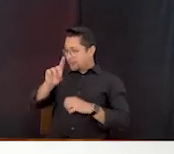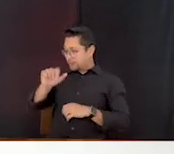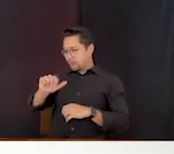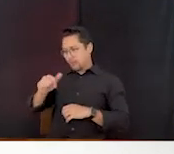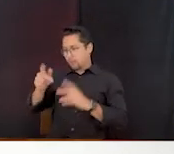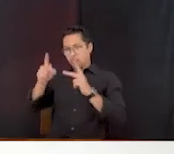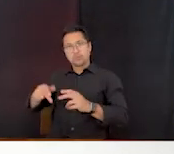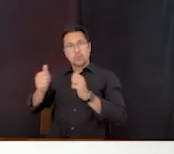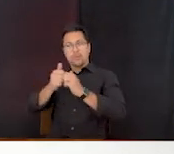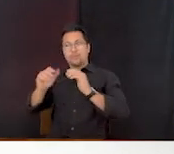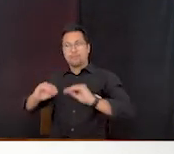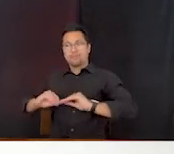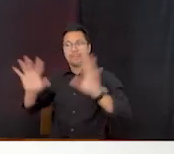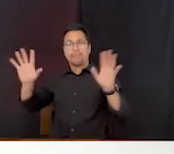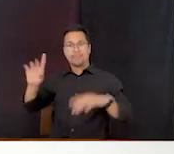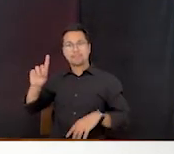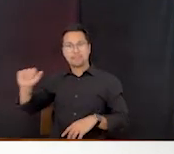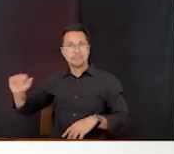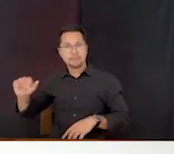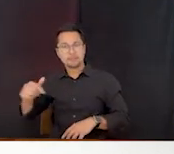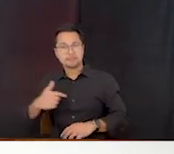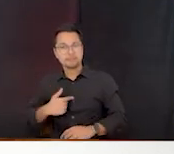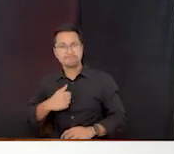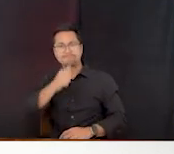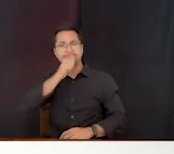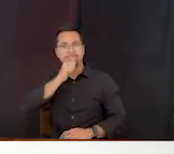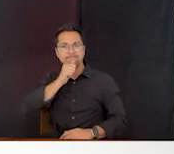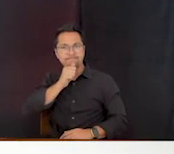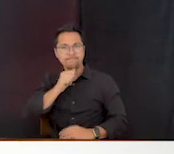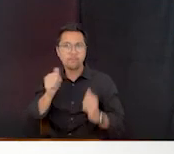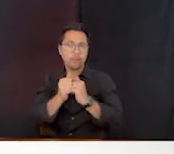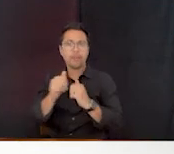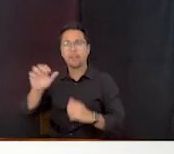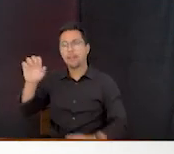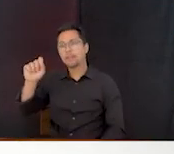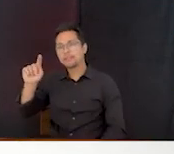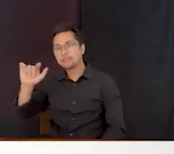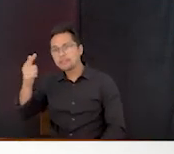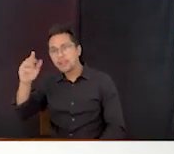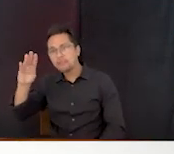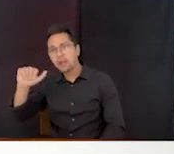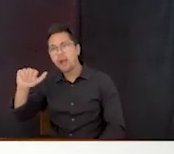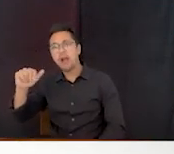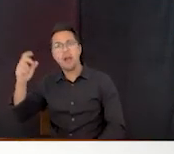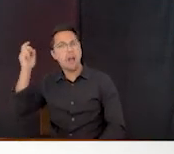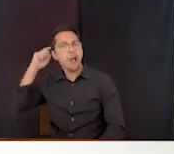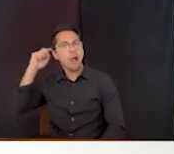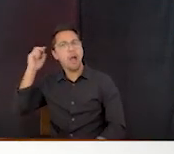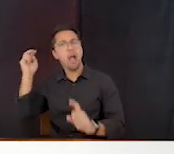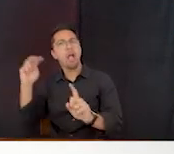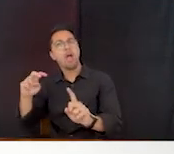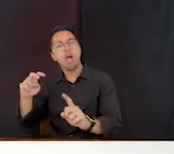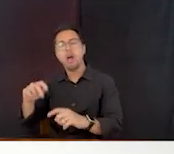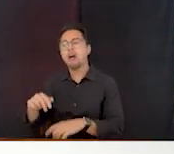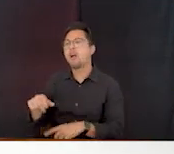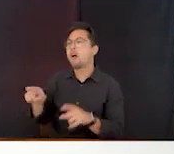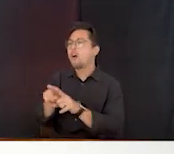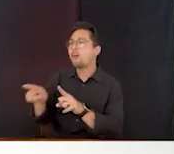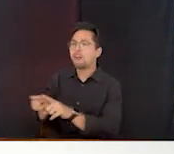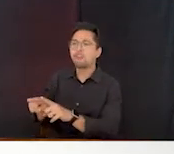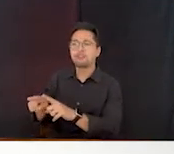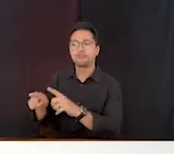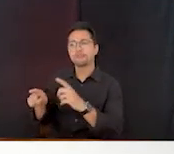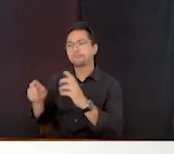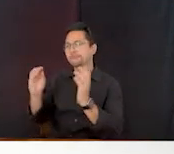obvious disability, I've dealt with both the stigma issues and perceived lack